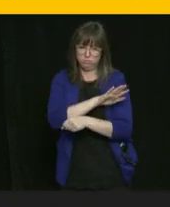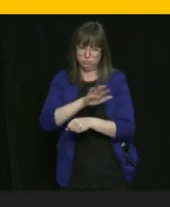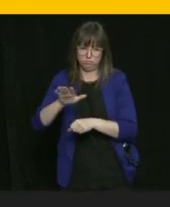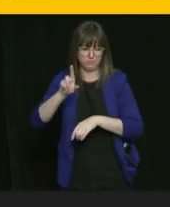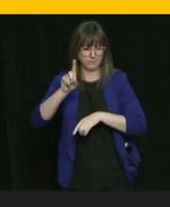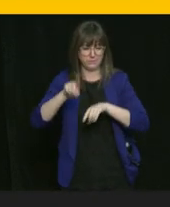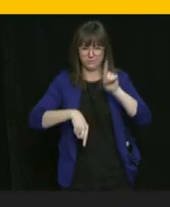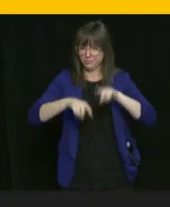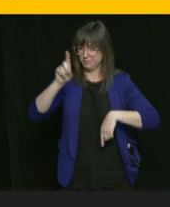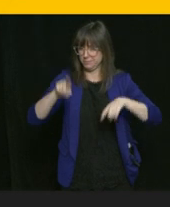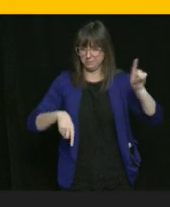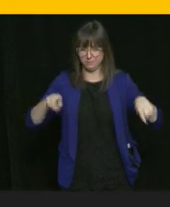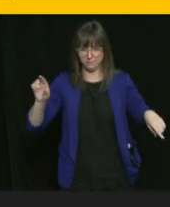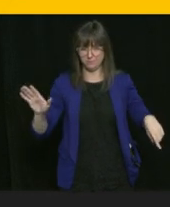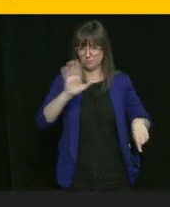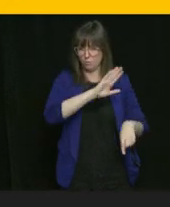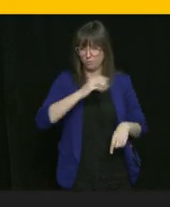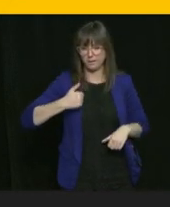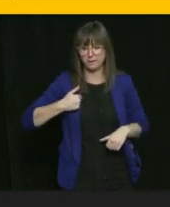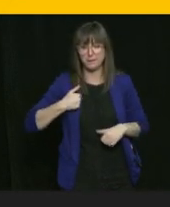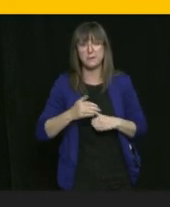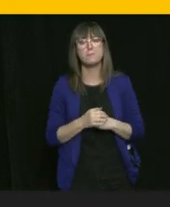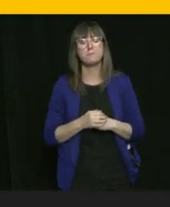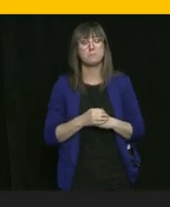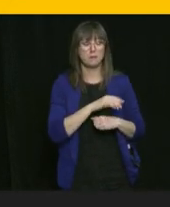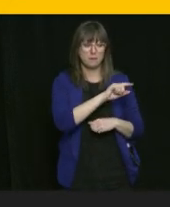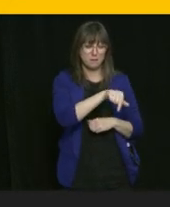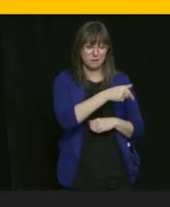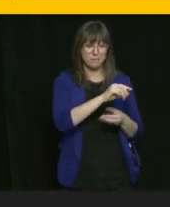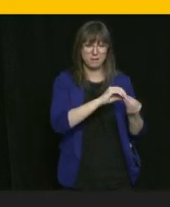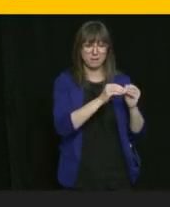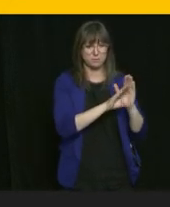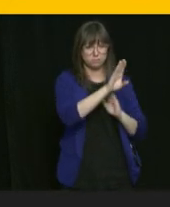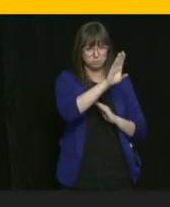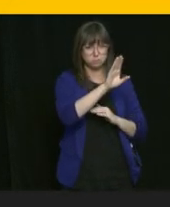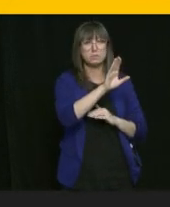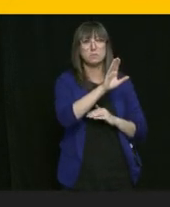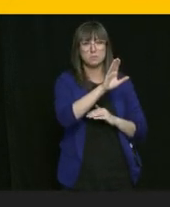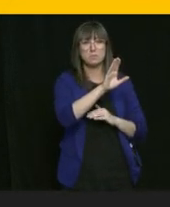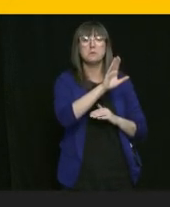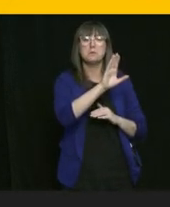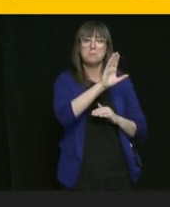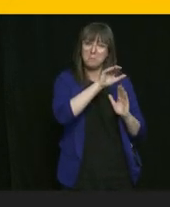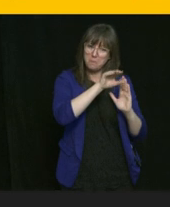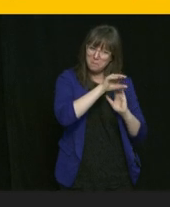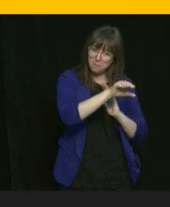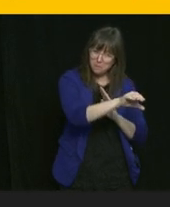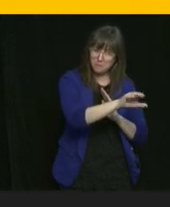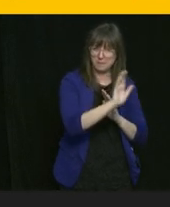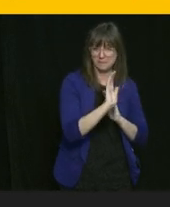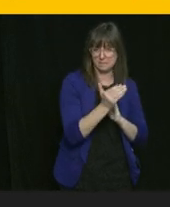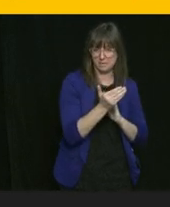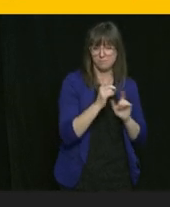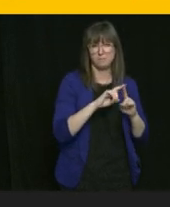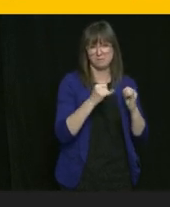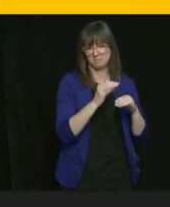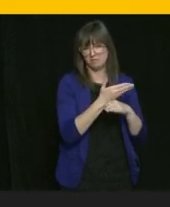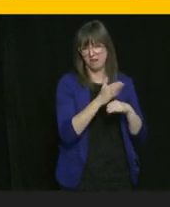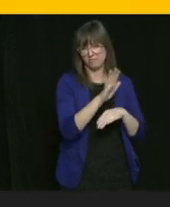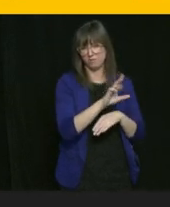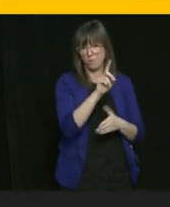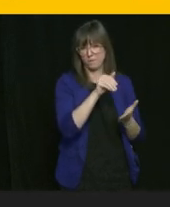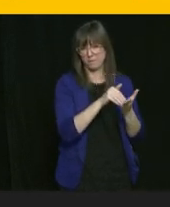the country. The growth in Quebec case counts has appeared to gradually stabilize, but still averaging around